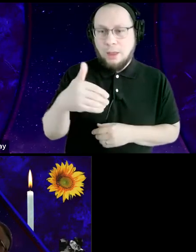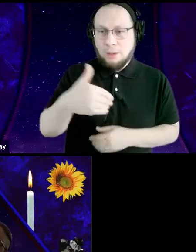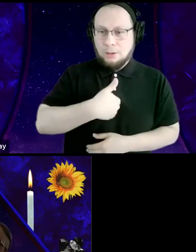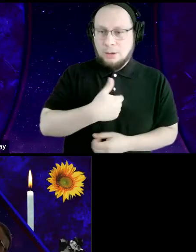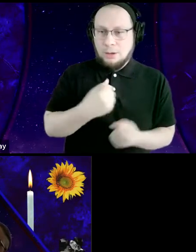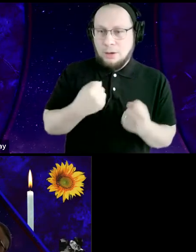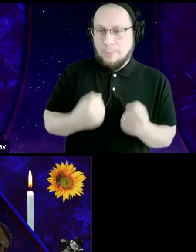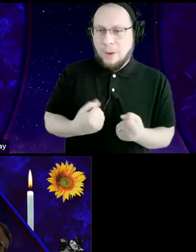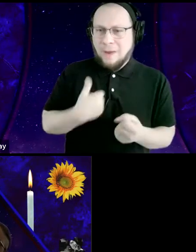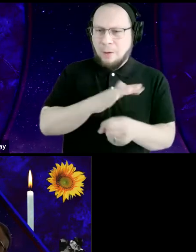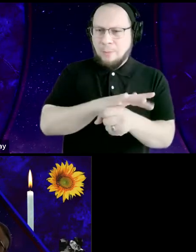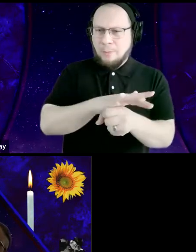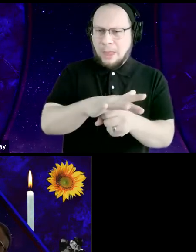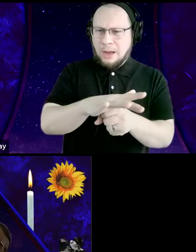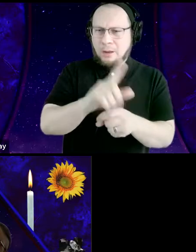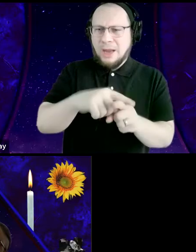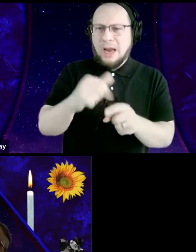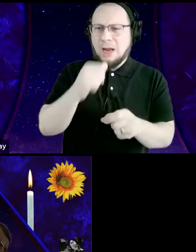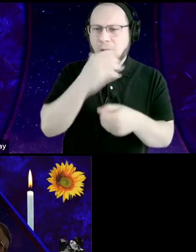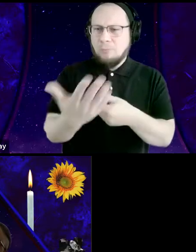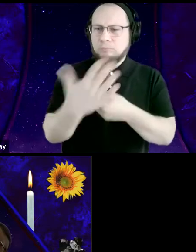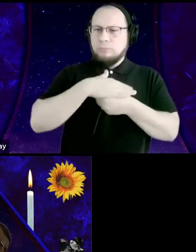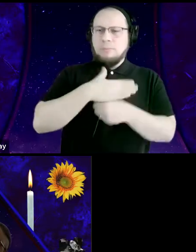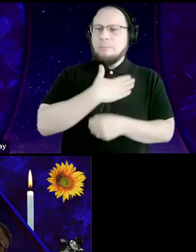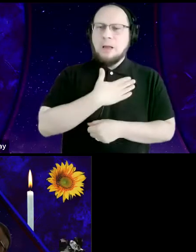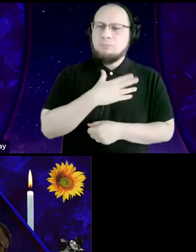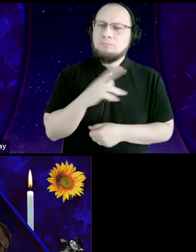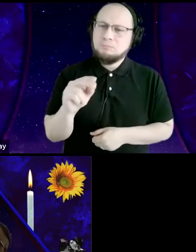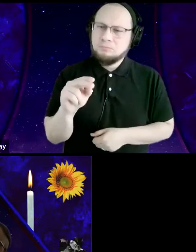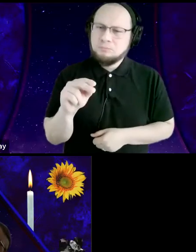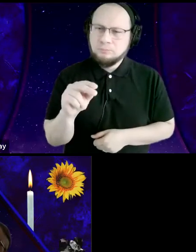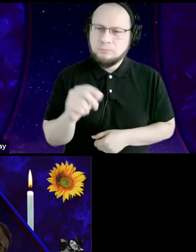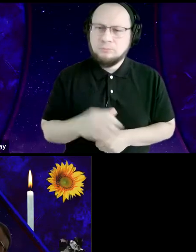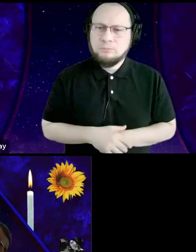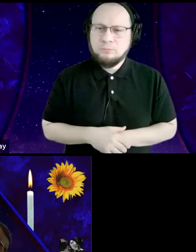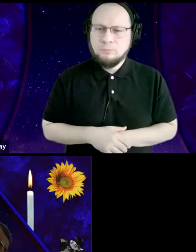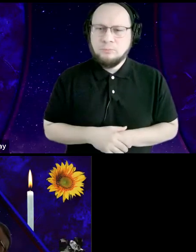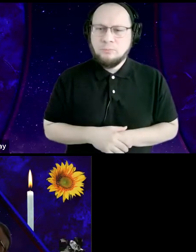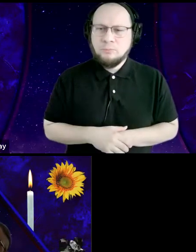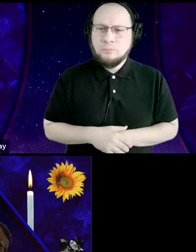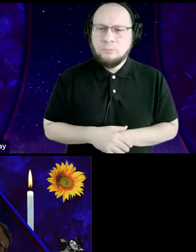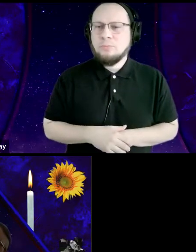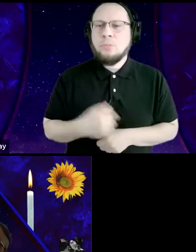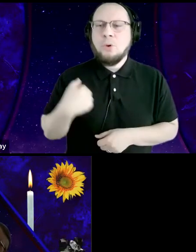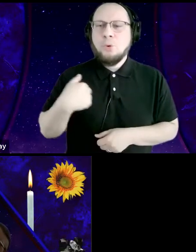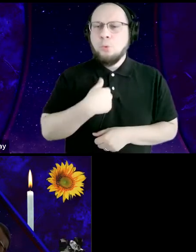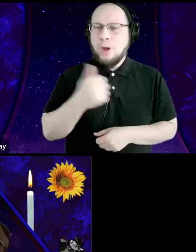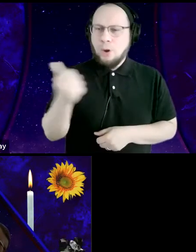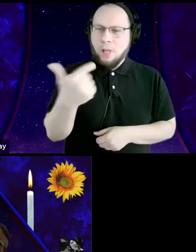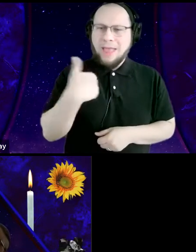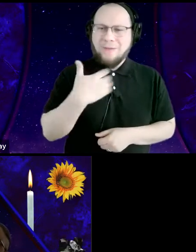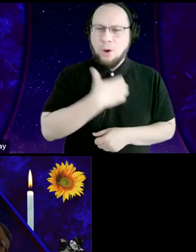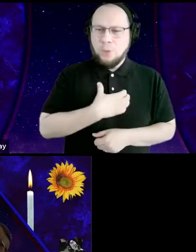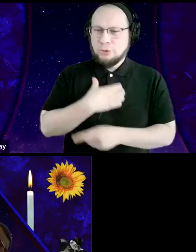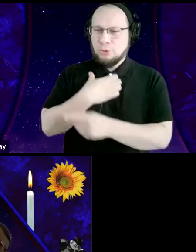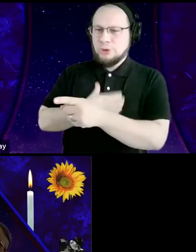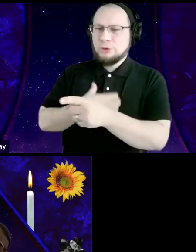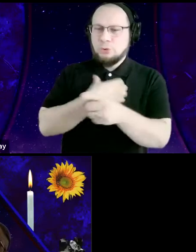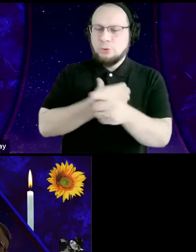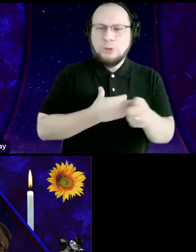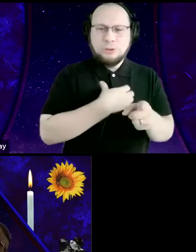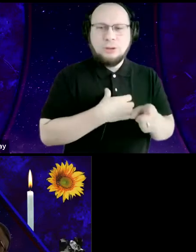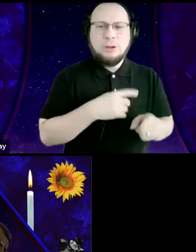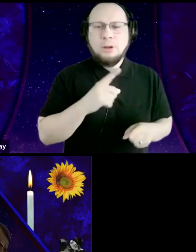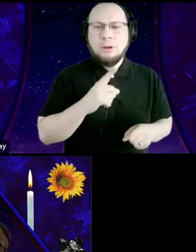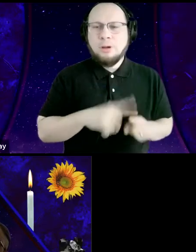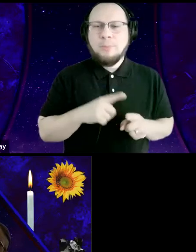not once vouchsafe to hide my will in thine? Shall will in others seem right gracious, and in my will no fair